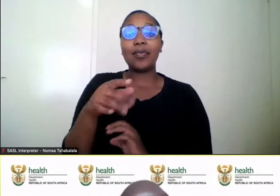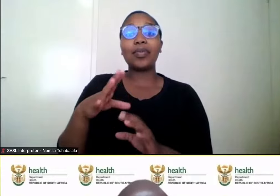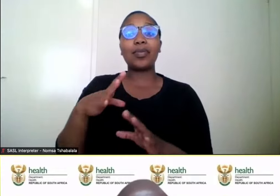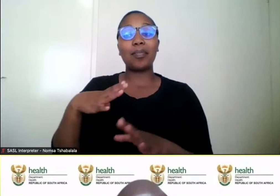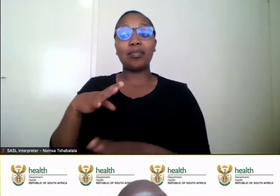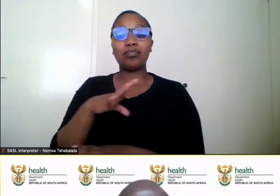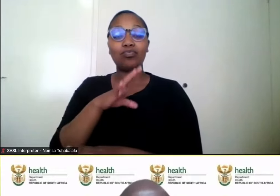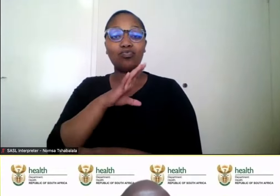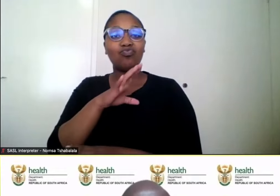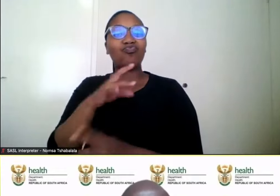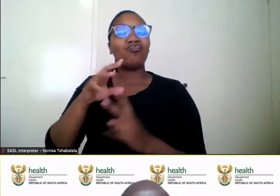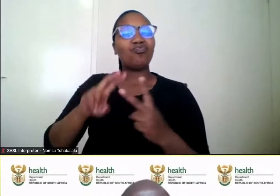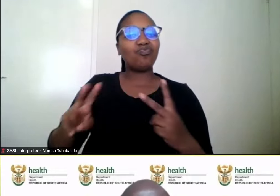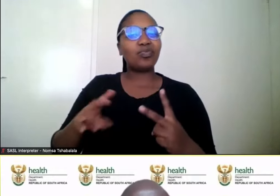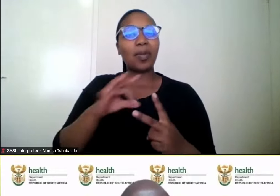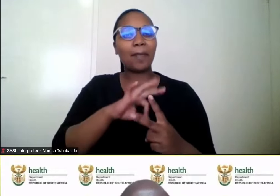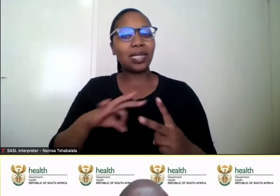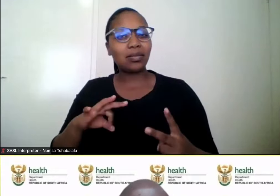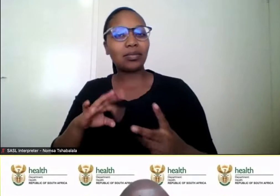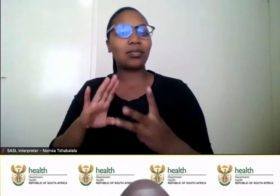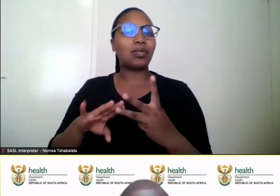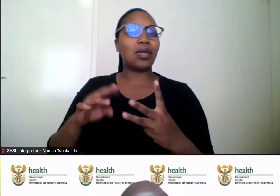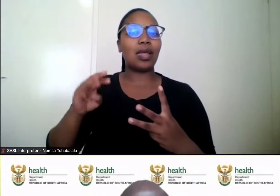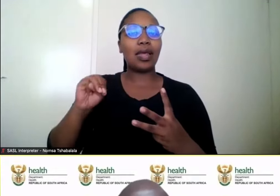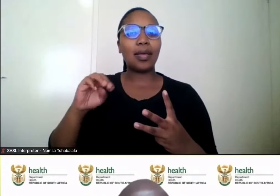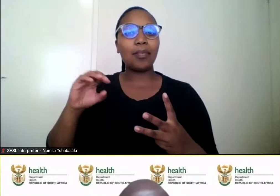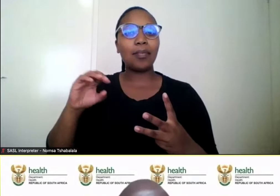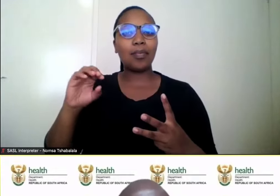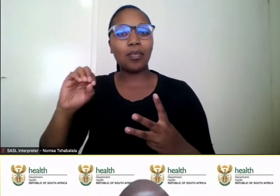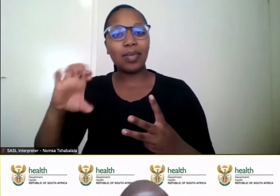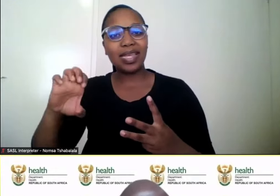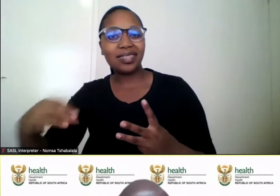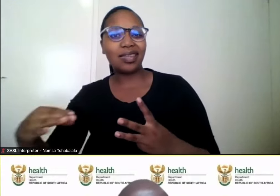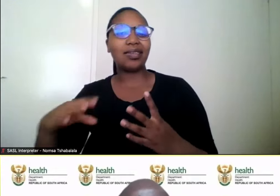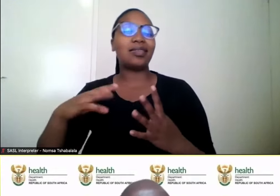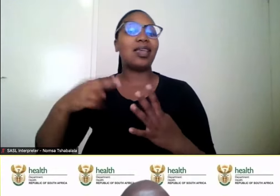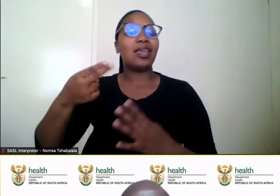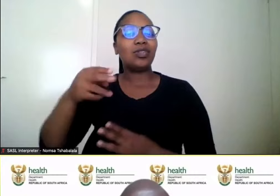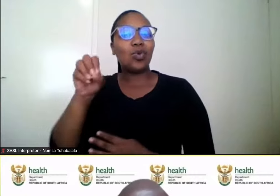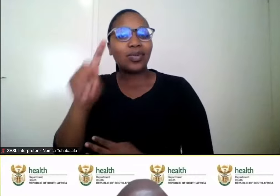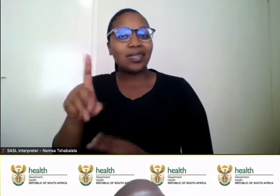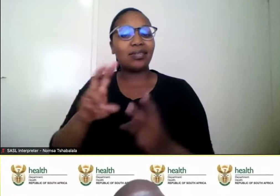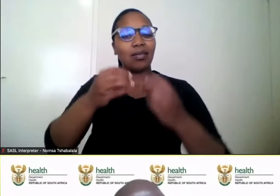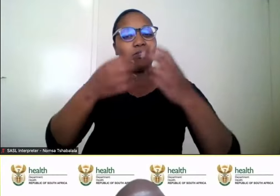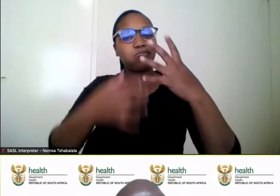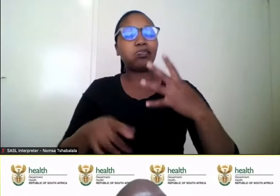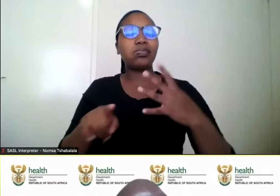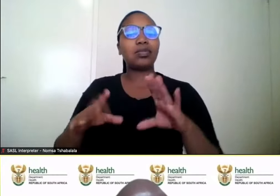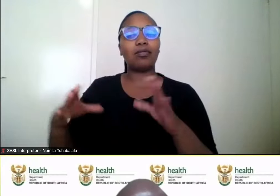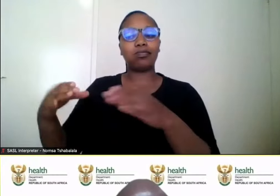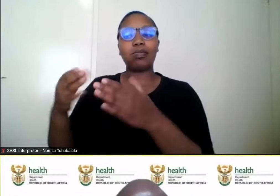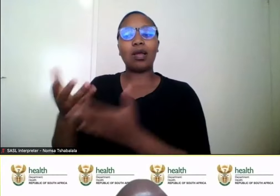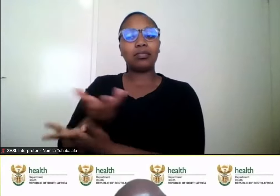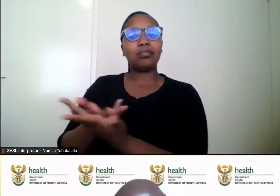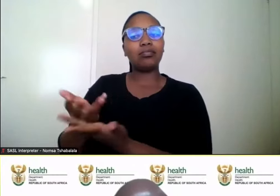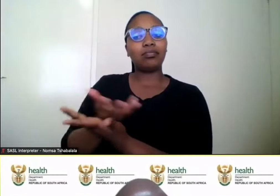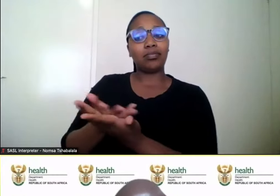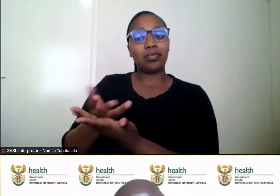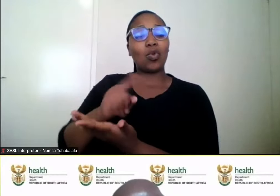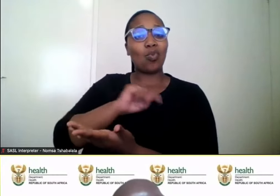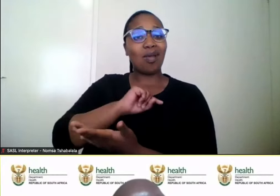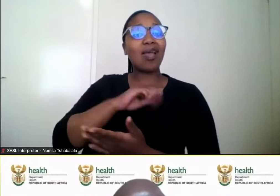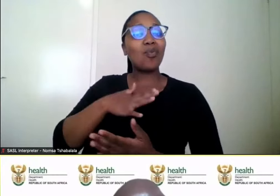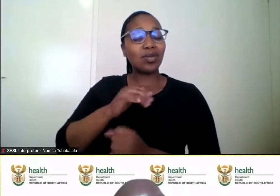on some of details to accelerate the resurgence plans, keeping our facilities